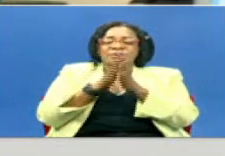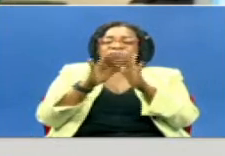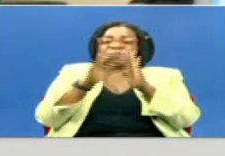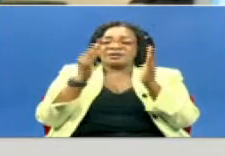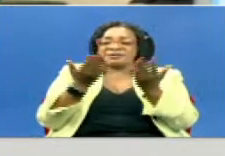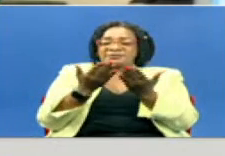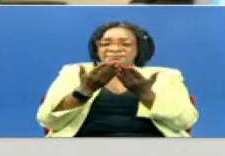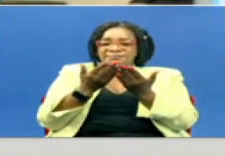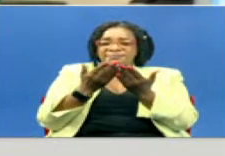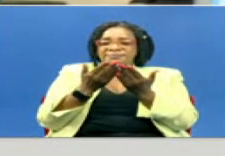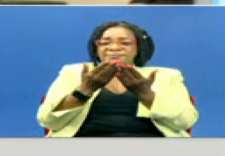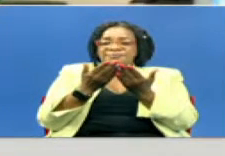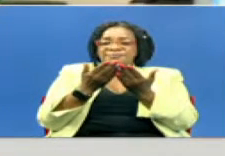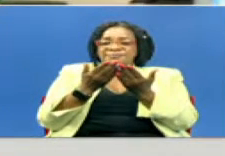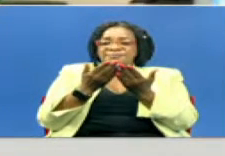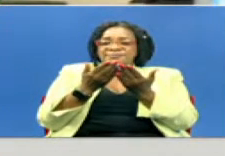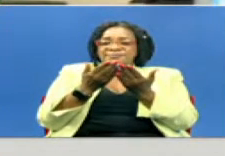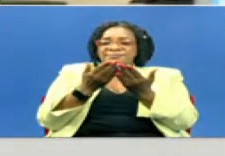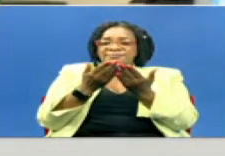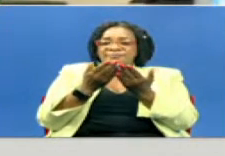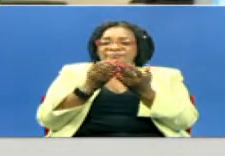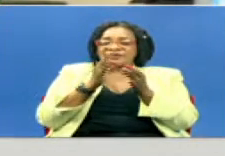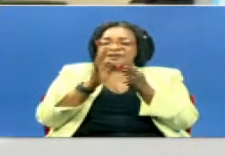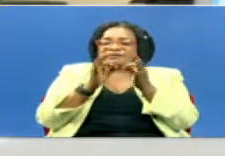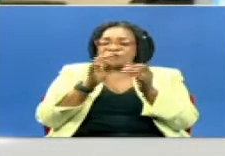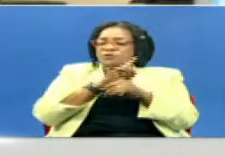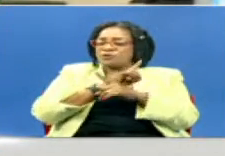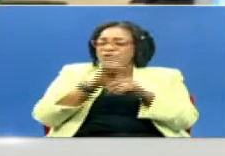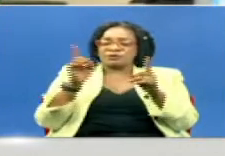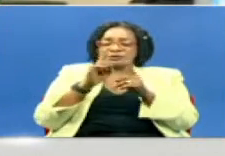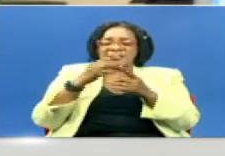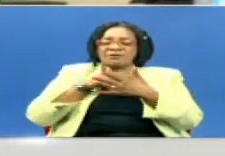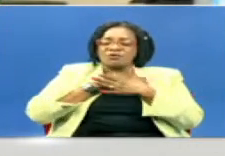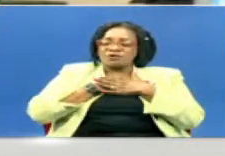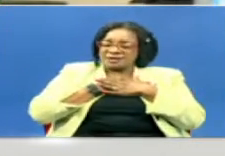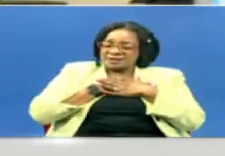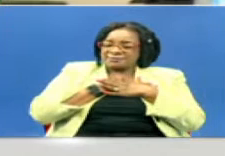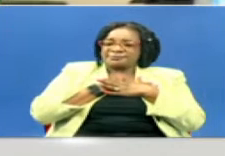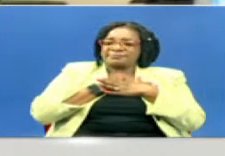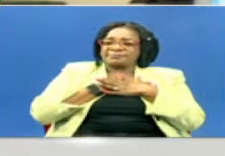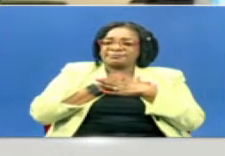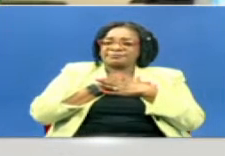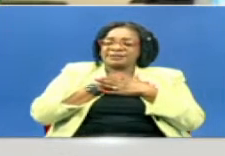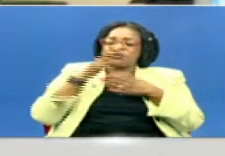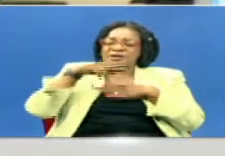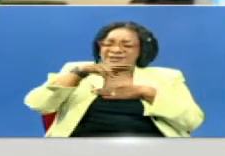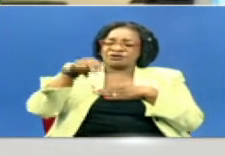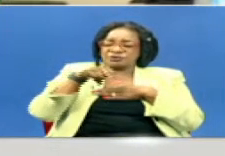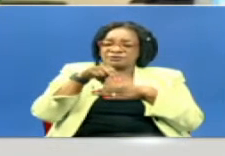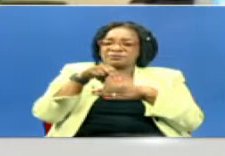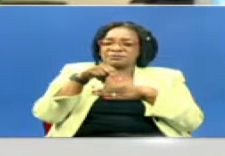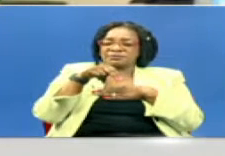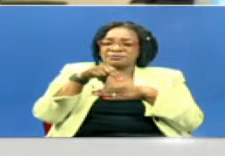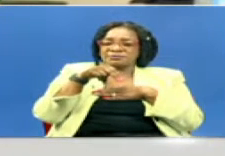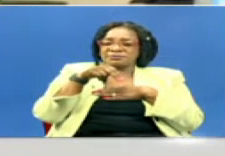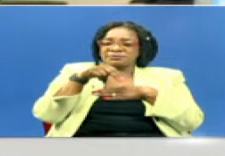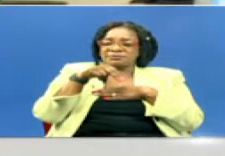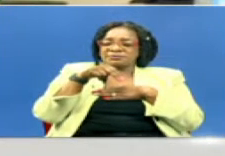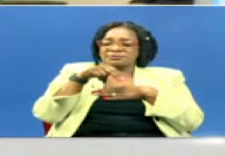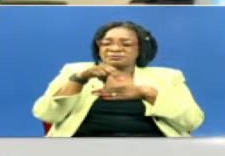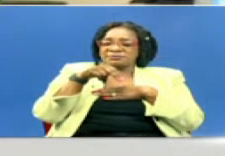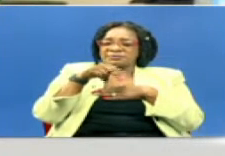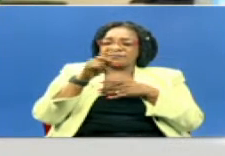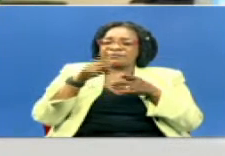leaders, if you don't hold dear the sovereignty of your nation, you end up